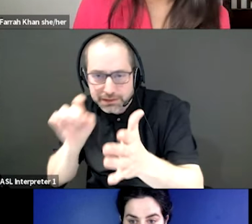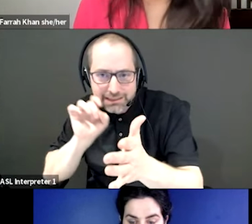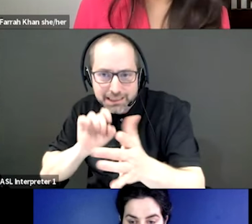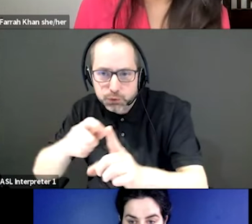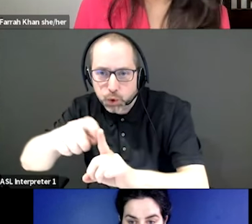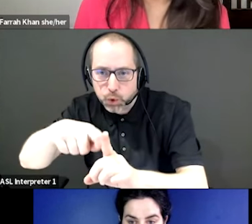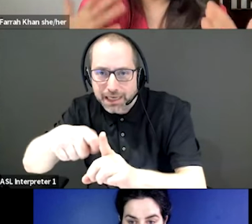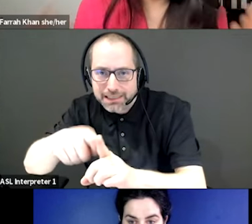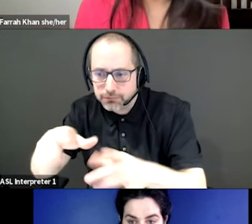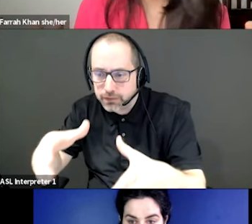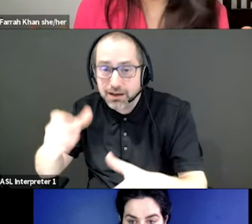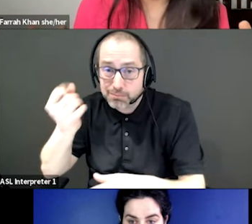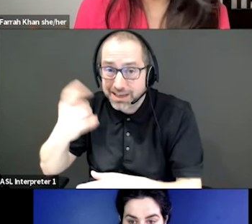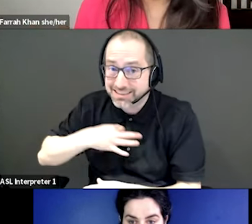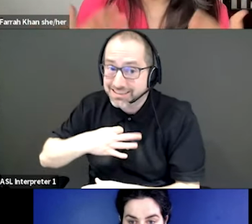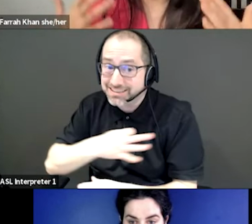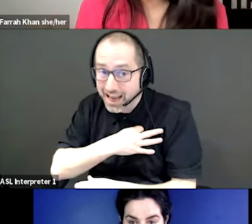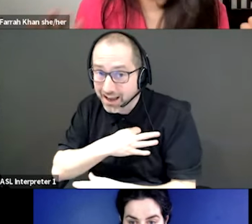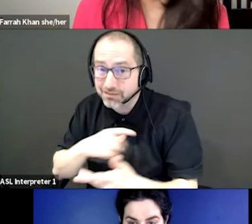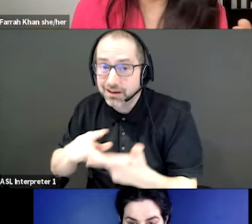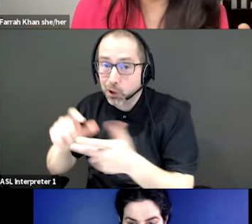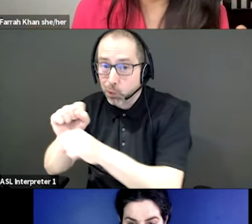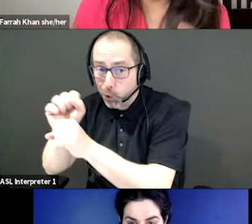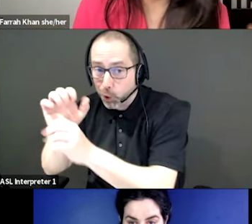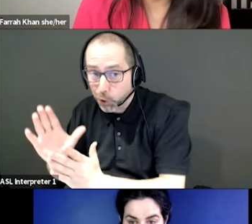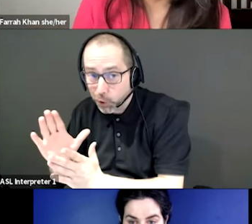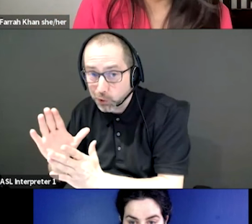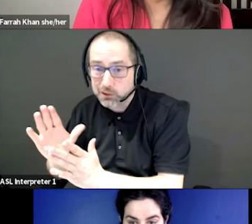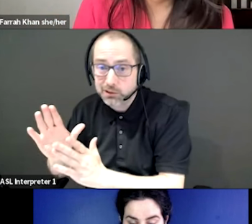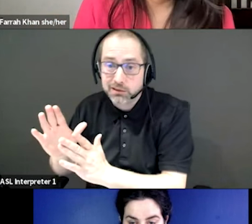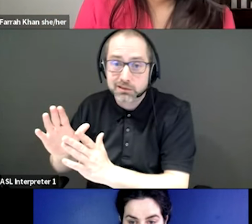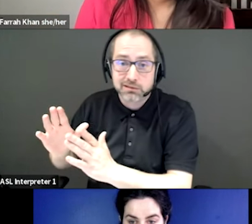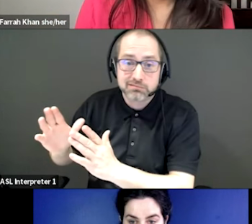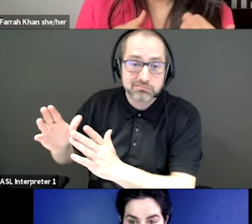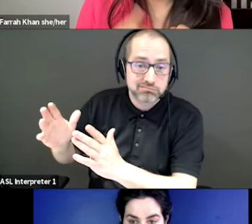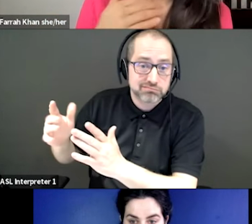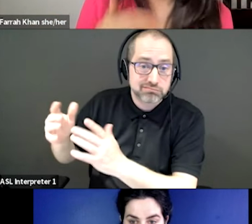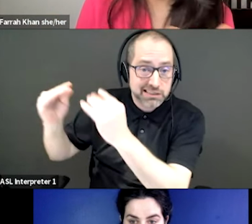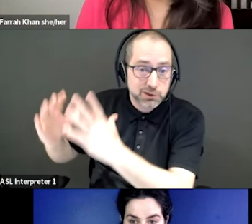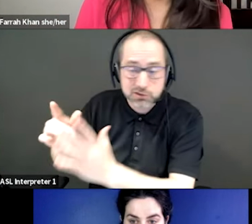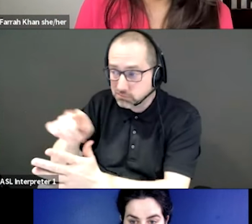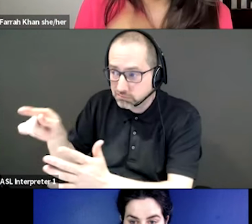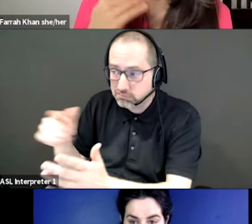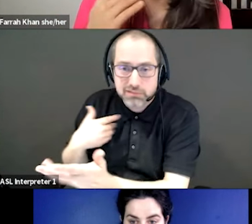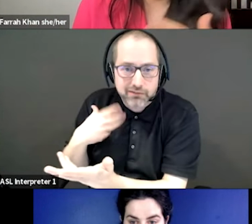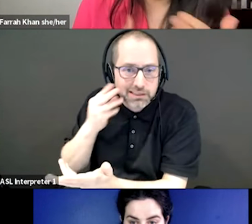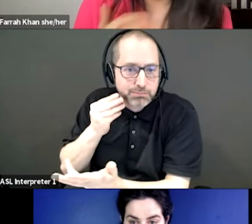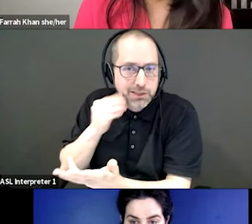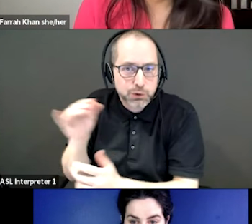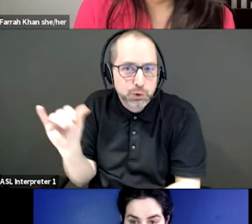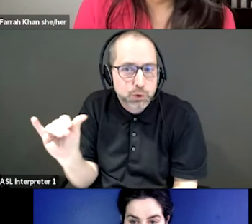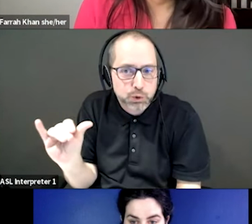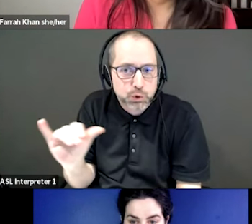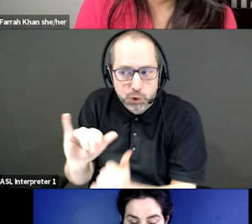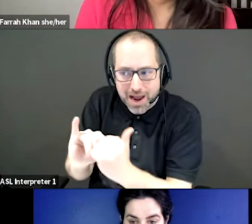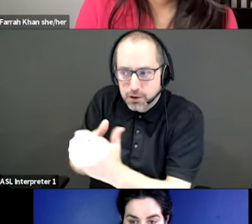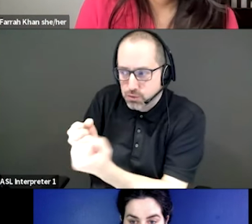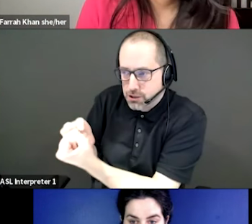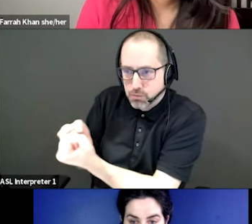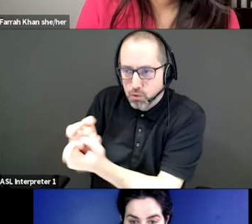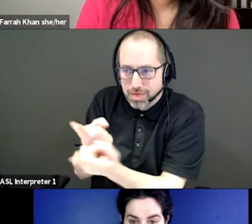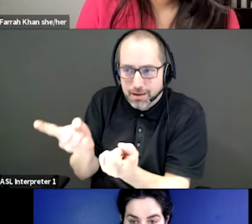staff face that, employees face that, faculty face that, and how do we support them? And that's been a continuum piece. How do we make sure that everybody's